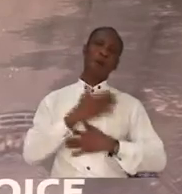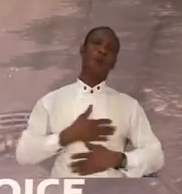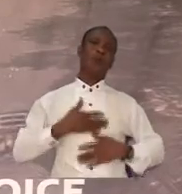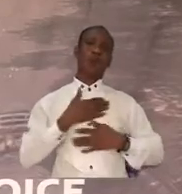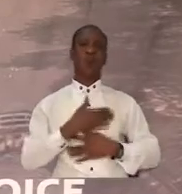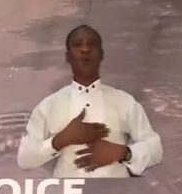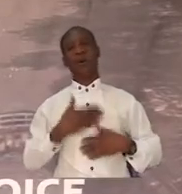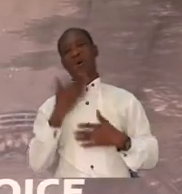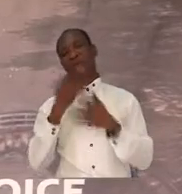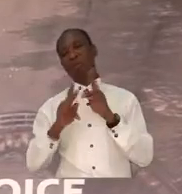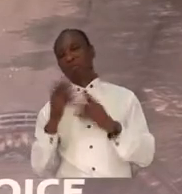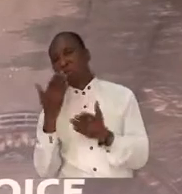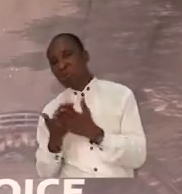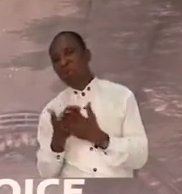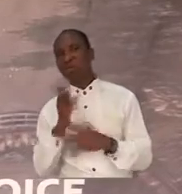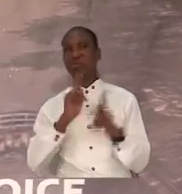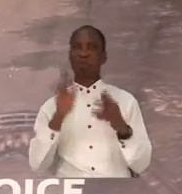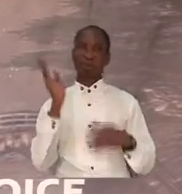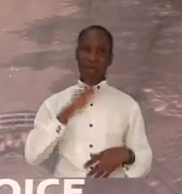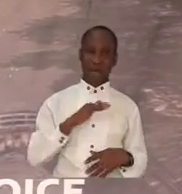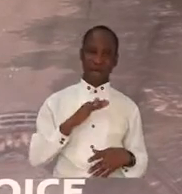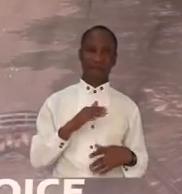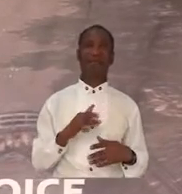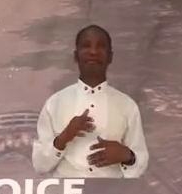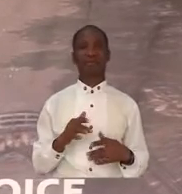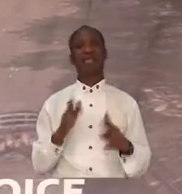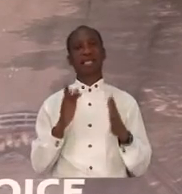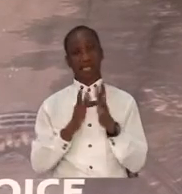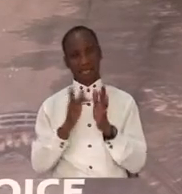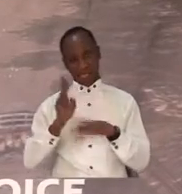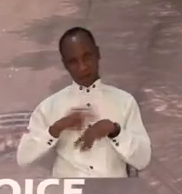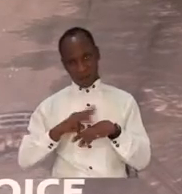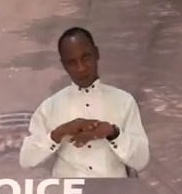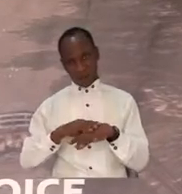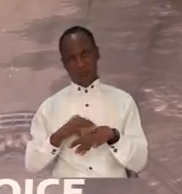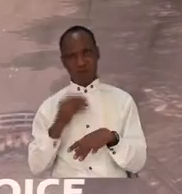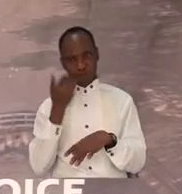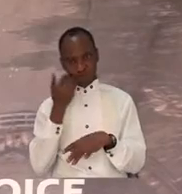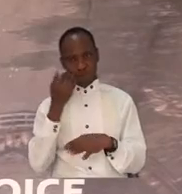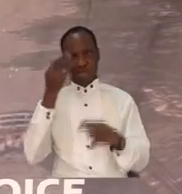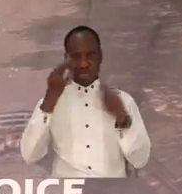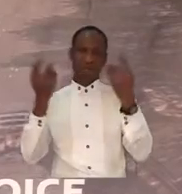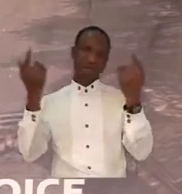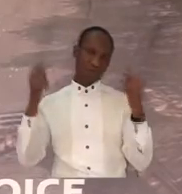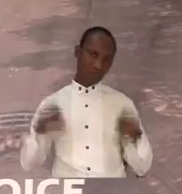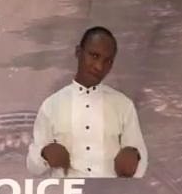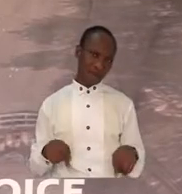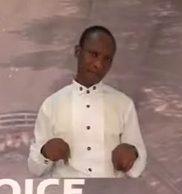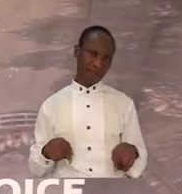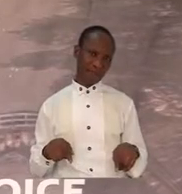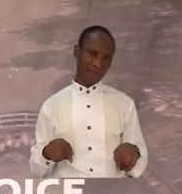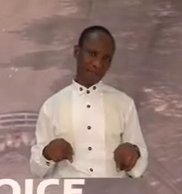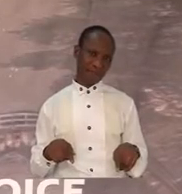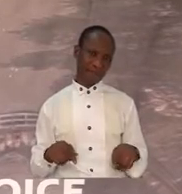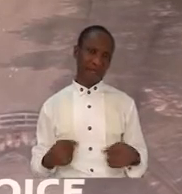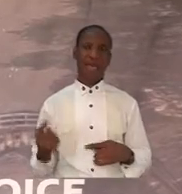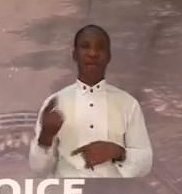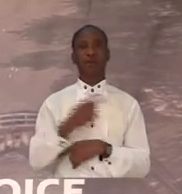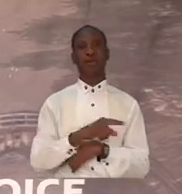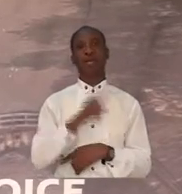ebi ye papa bi nye papa na ni nyina echi no atemmu beba ene de ye ba beto aso